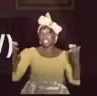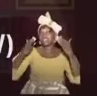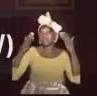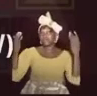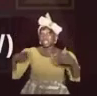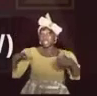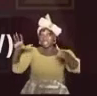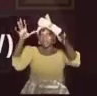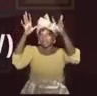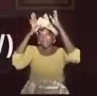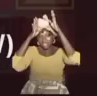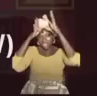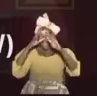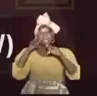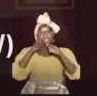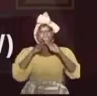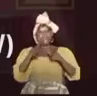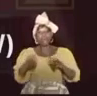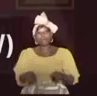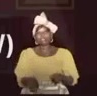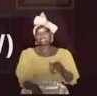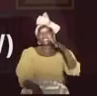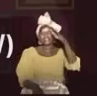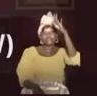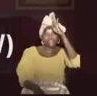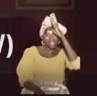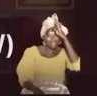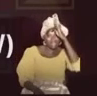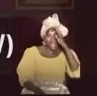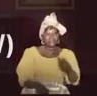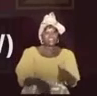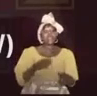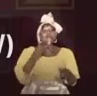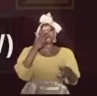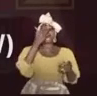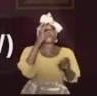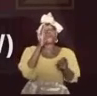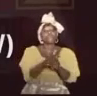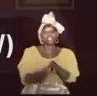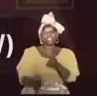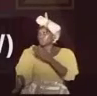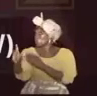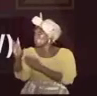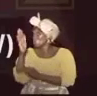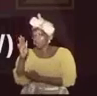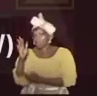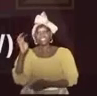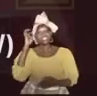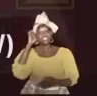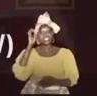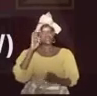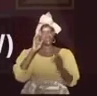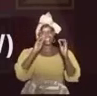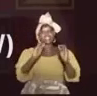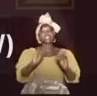the man had carelessly made a statement that the first thing that comes out of his door, he will sacrifice